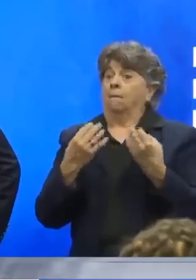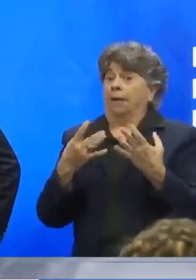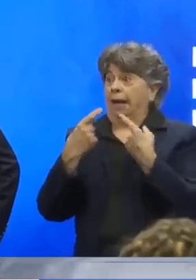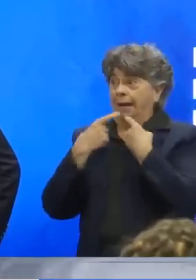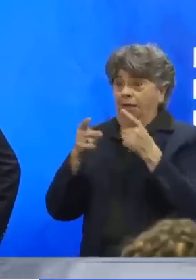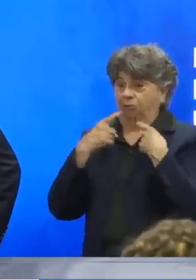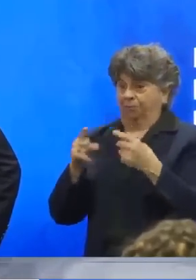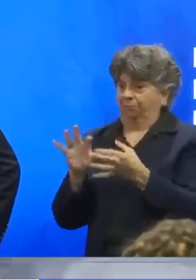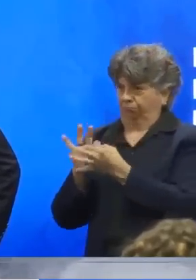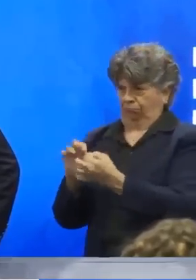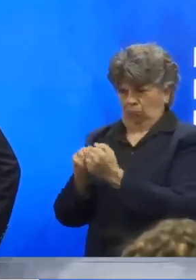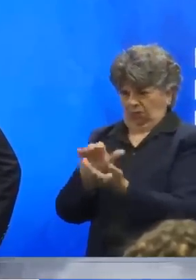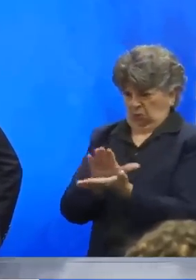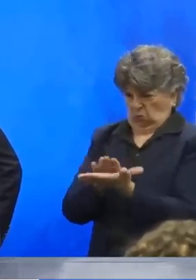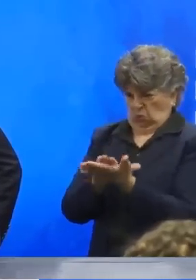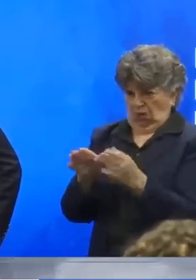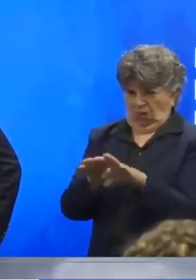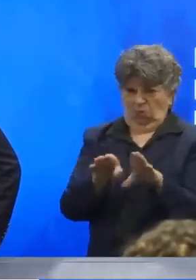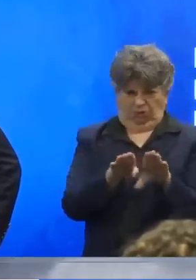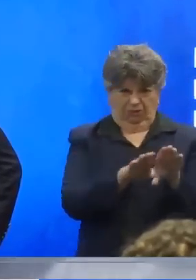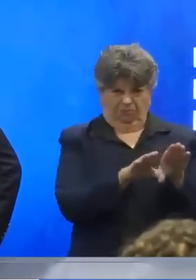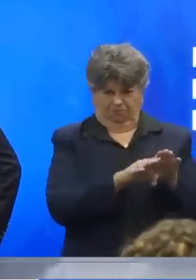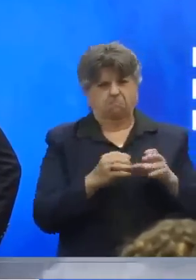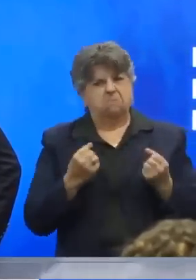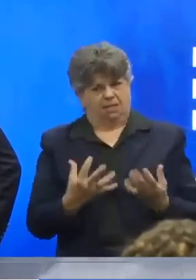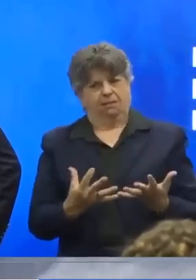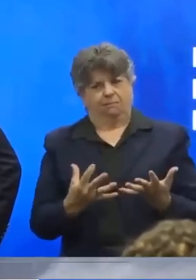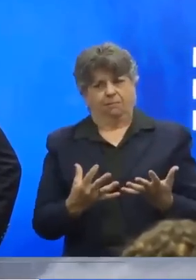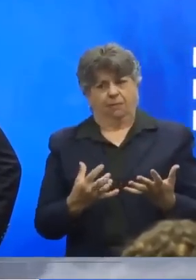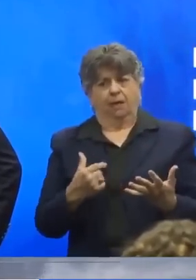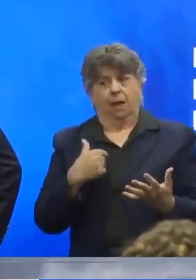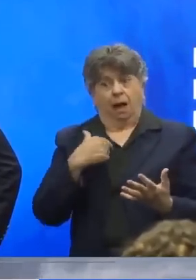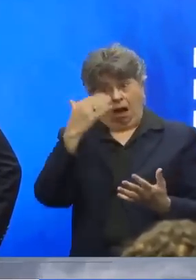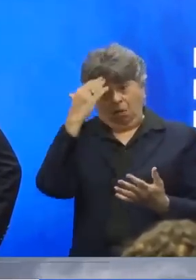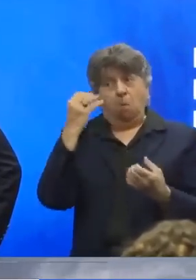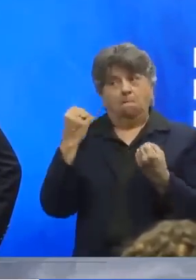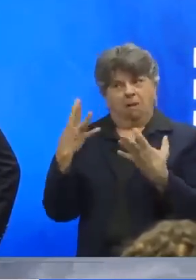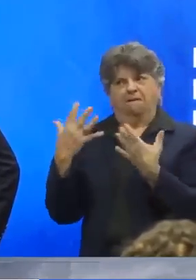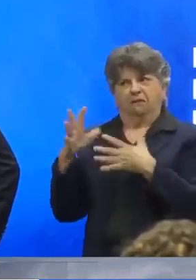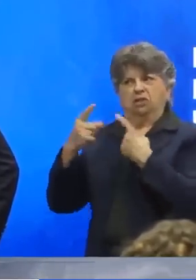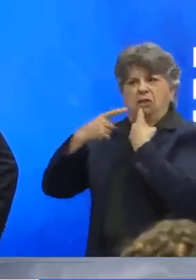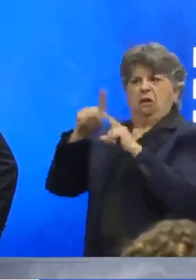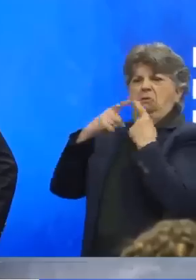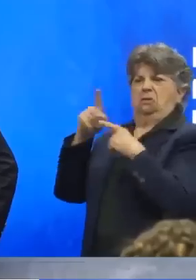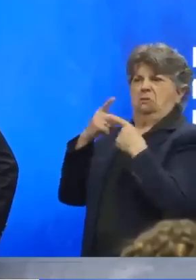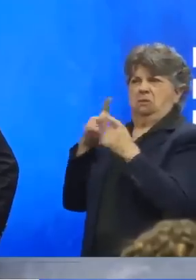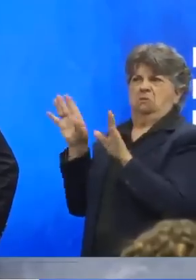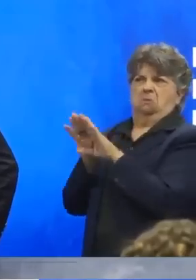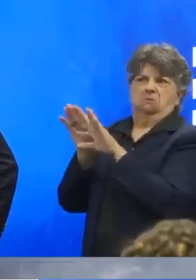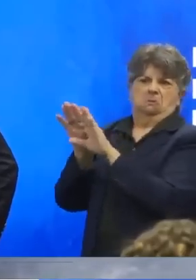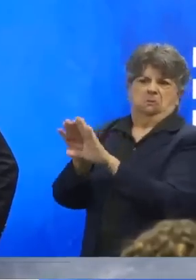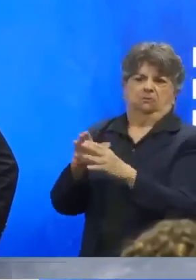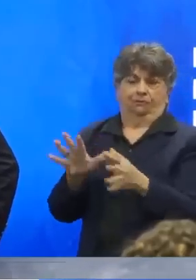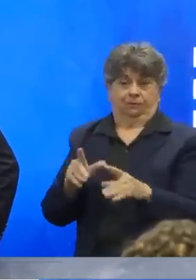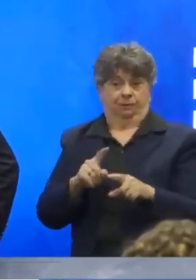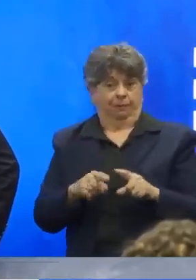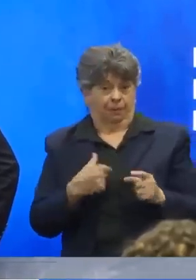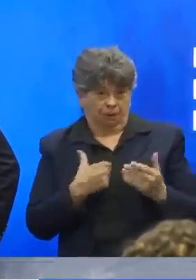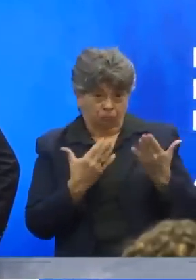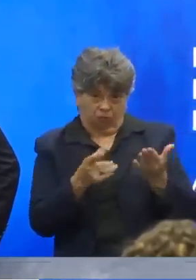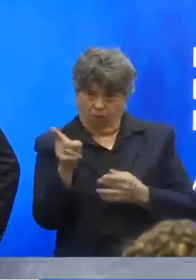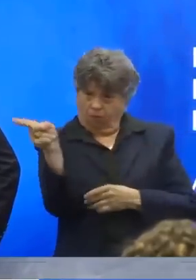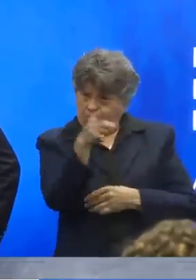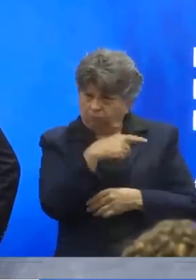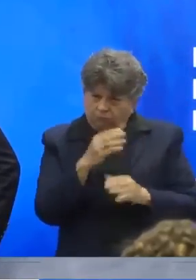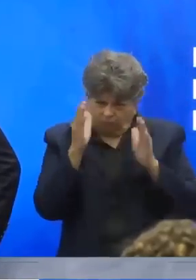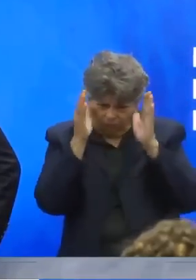being closed. I would anticipate, I know a number of them have already issued directives. Just listen to your local school district, but I would